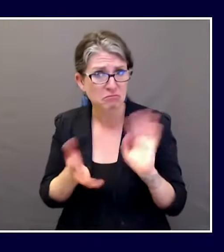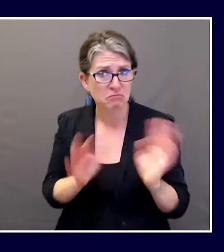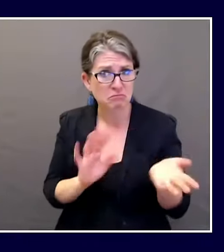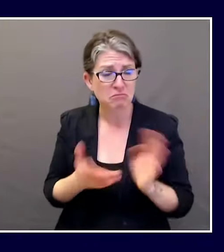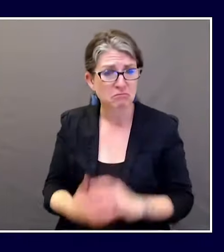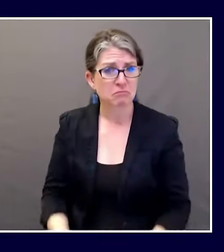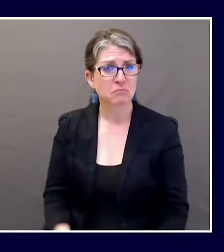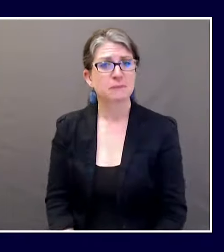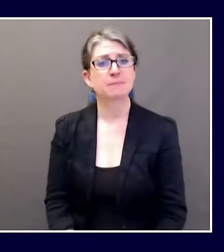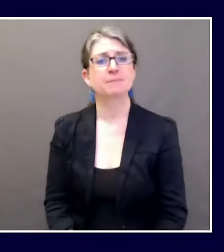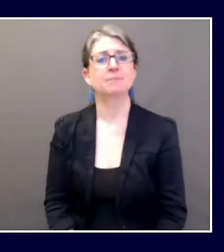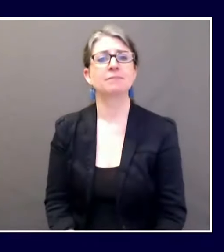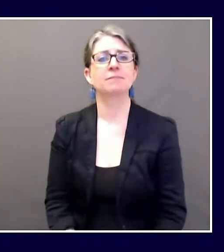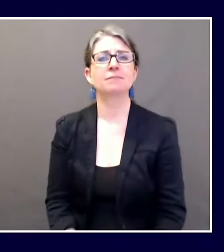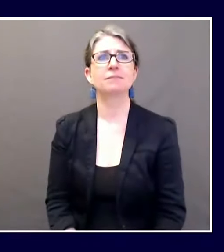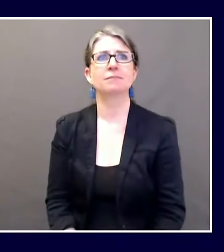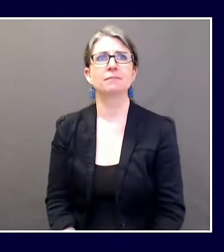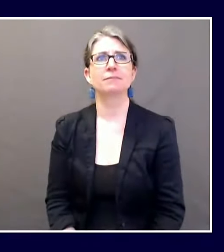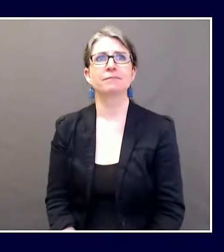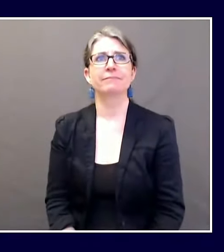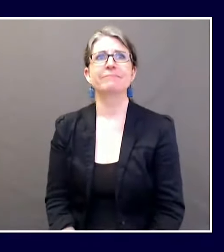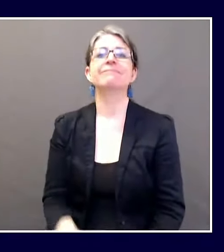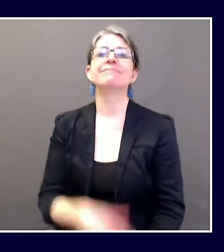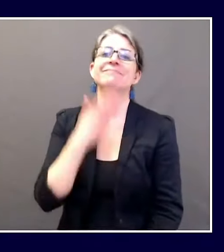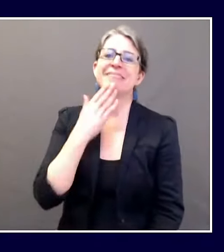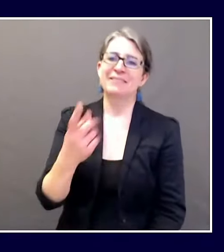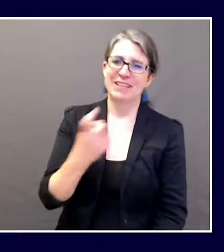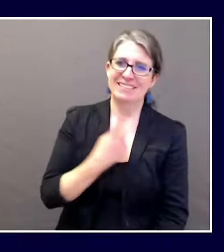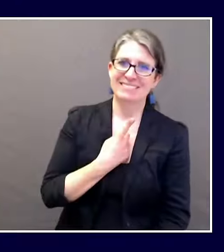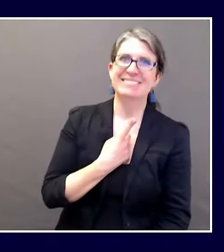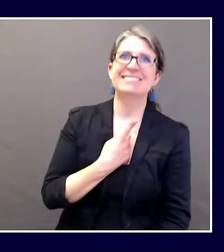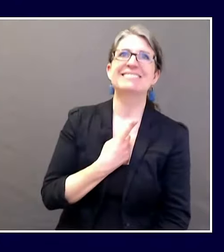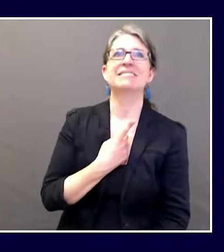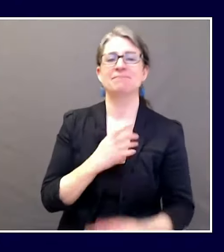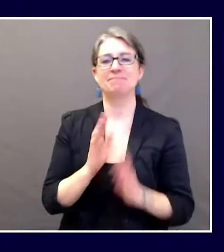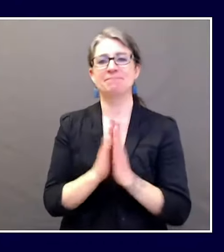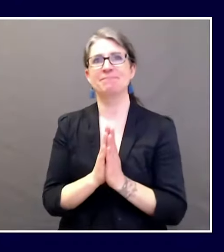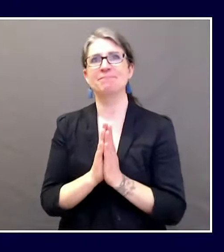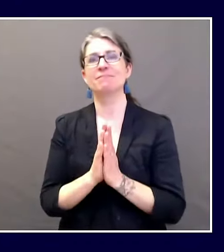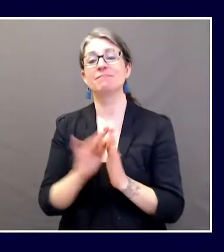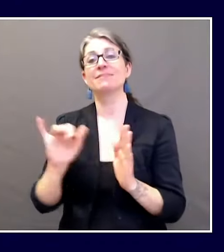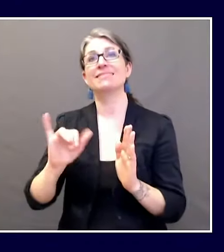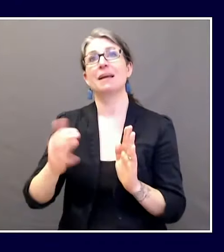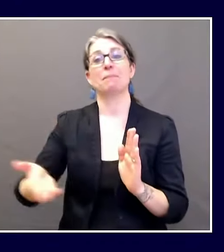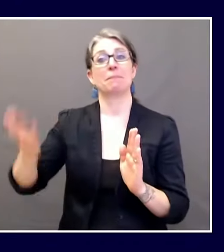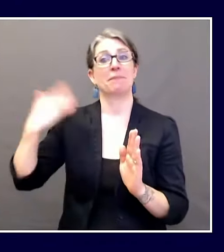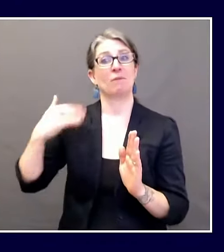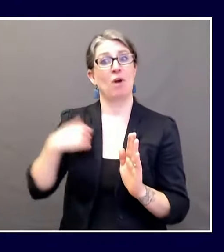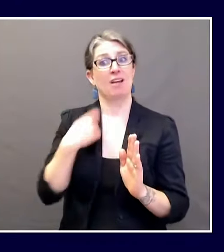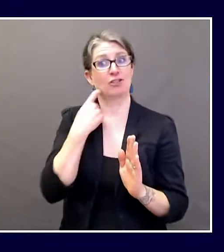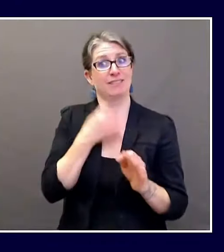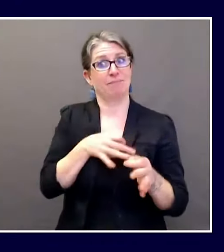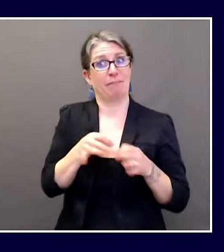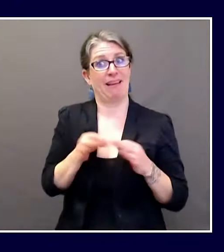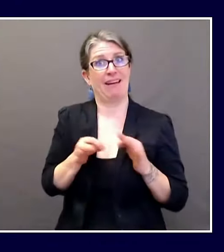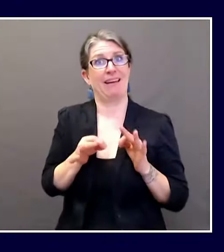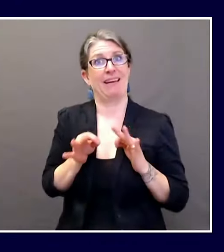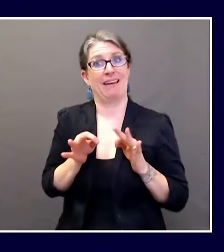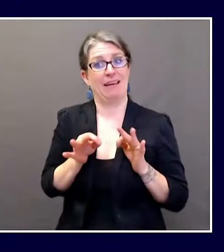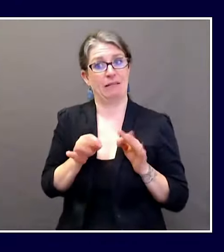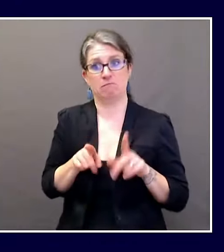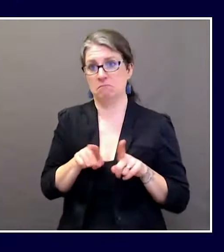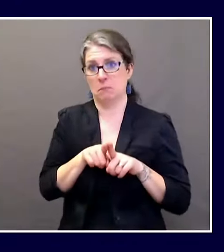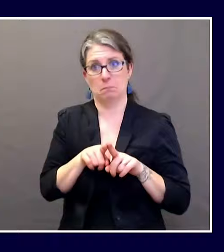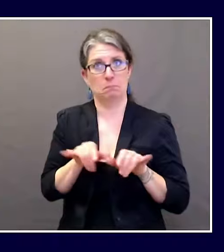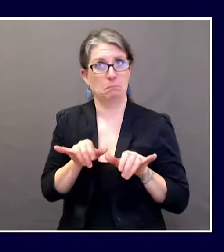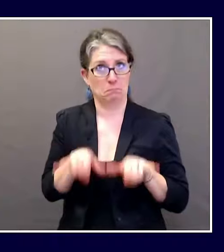a theme similar to my previous answer, plan first, allocate second, same approach with commercial